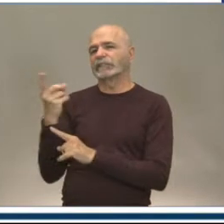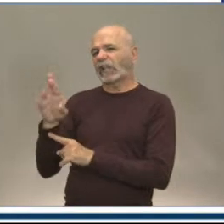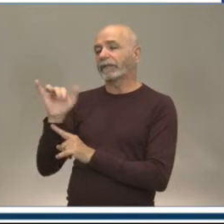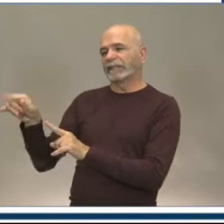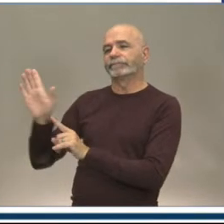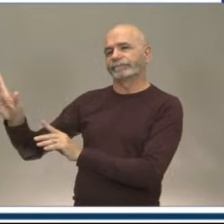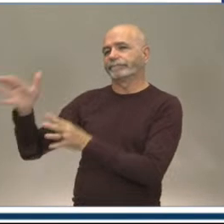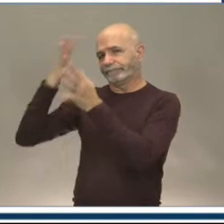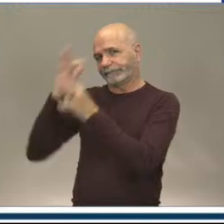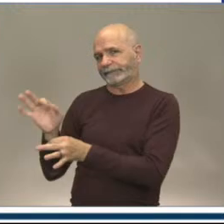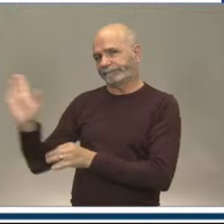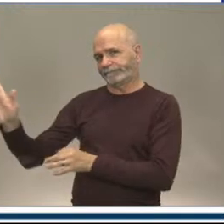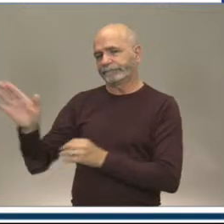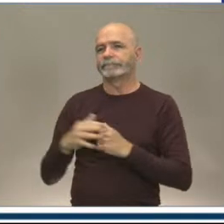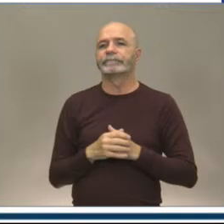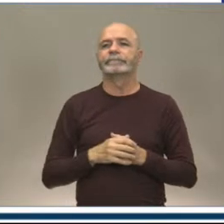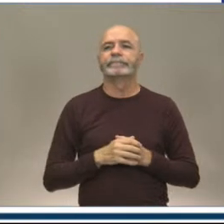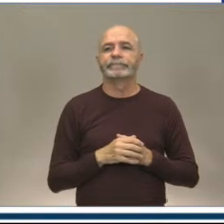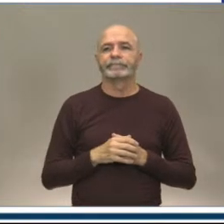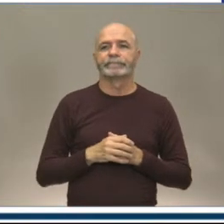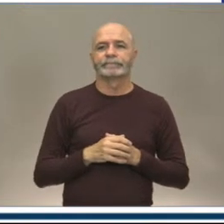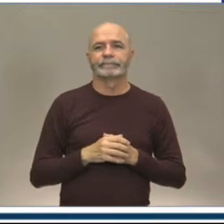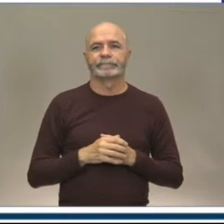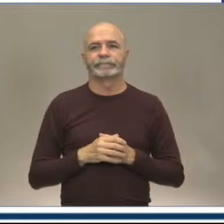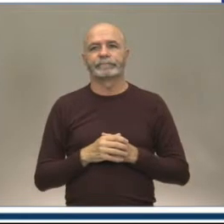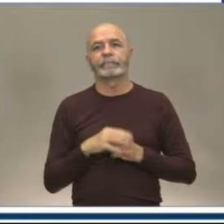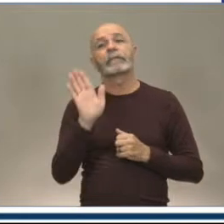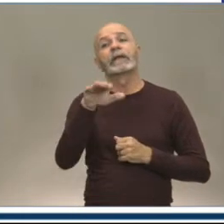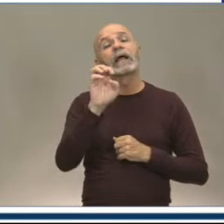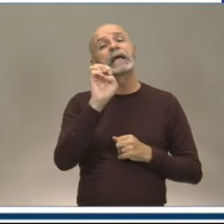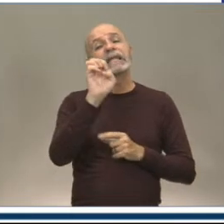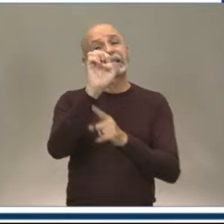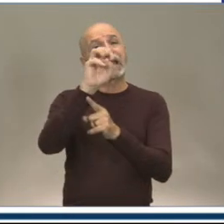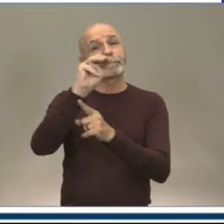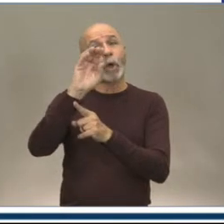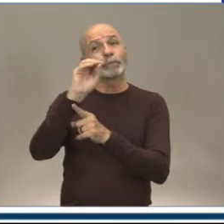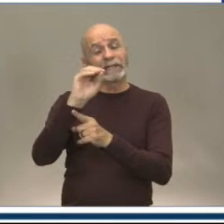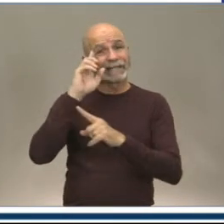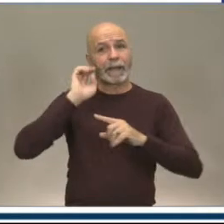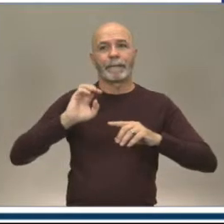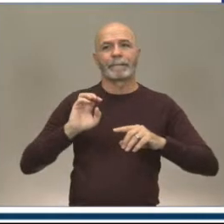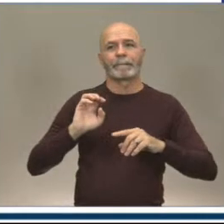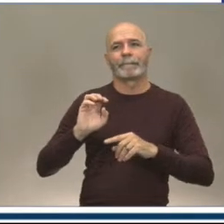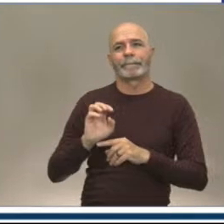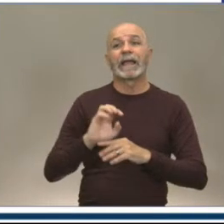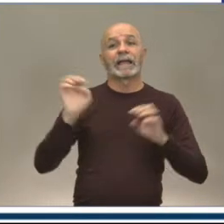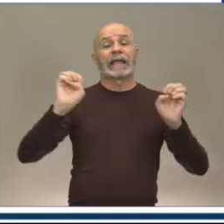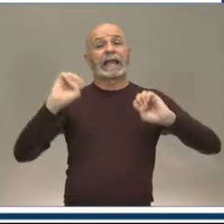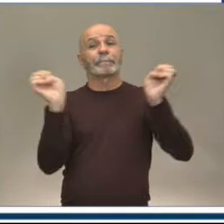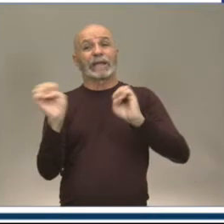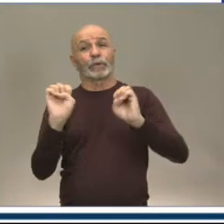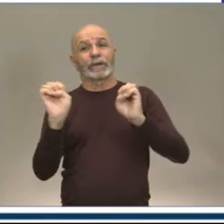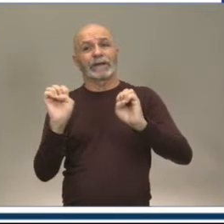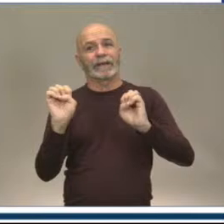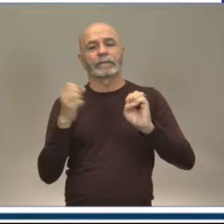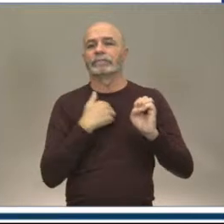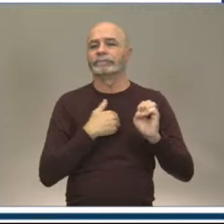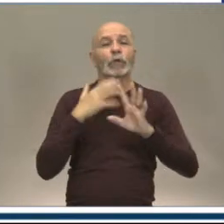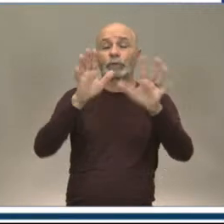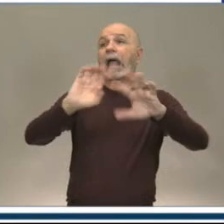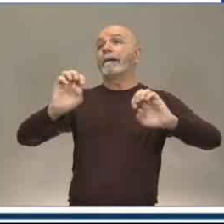do. The state of emergency, which has now been going on for 20 months, was first declared to help contain the spread of the